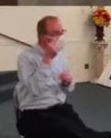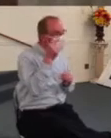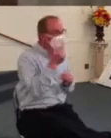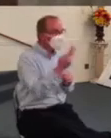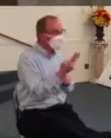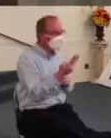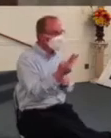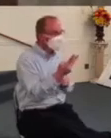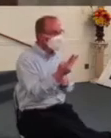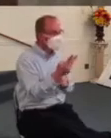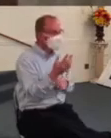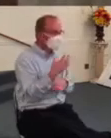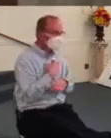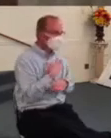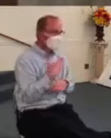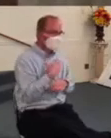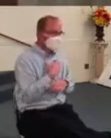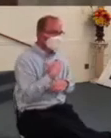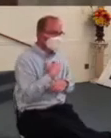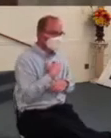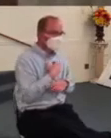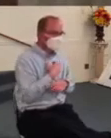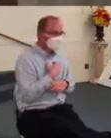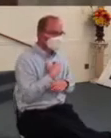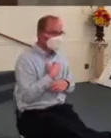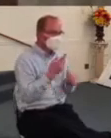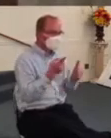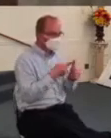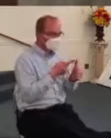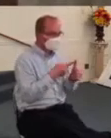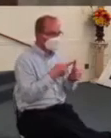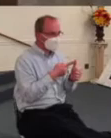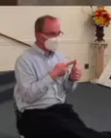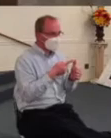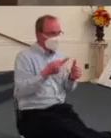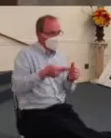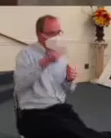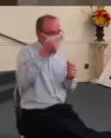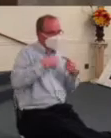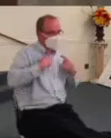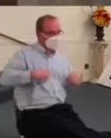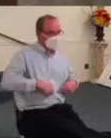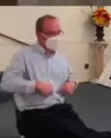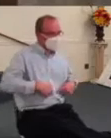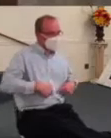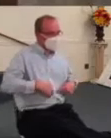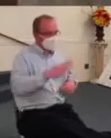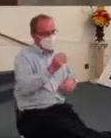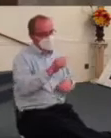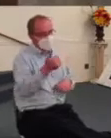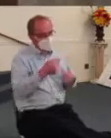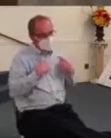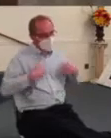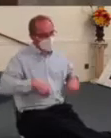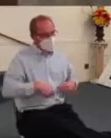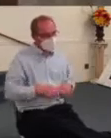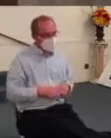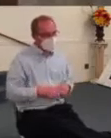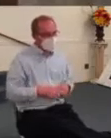complaints. First of all, the one of the high priest and other priests. They want to kill